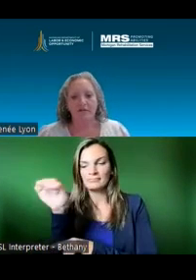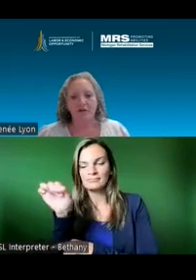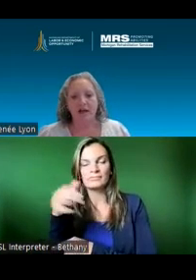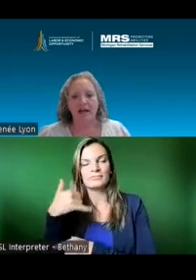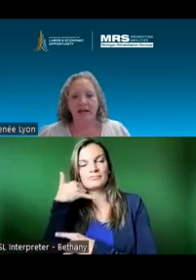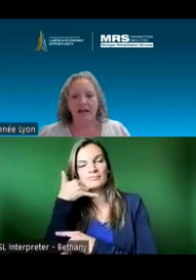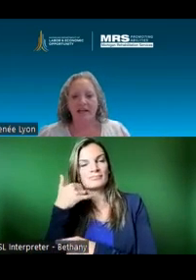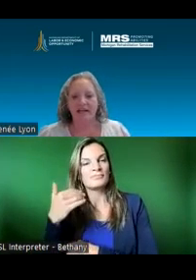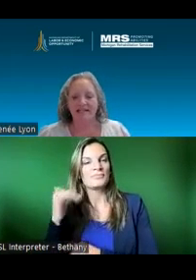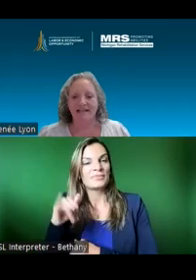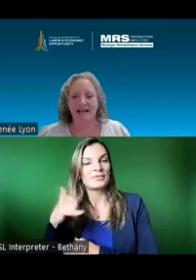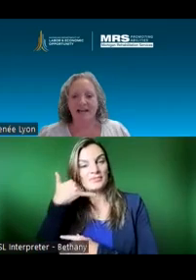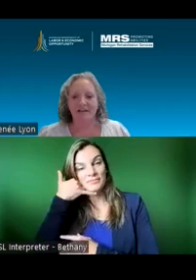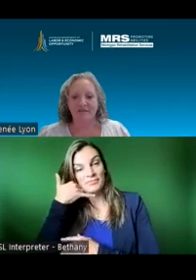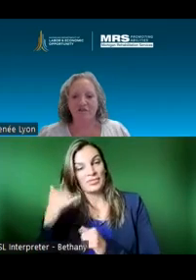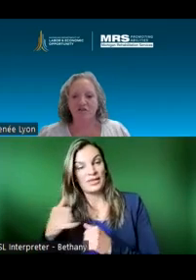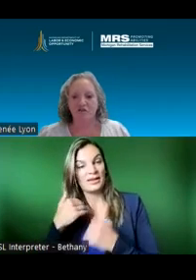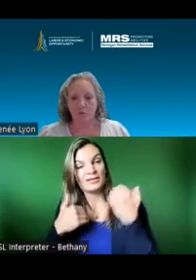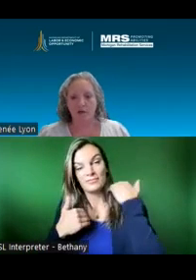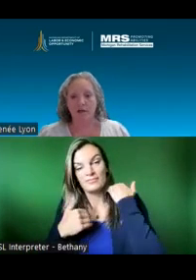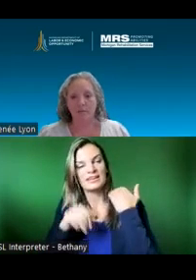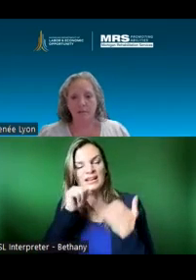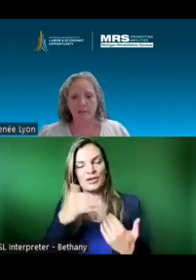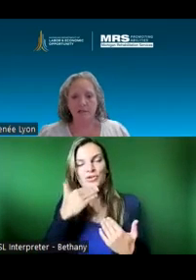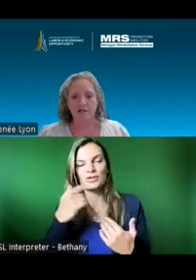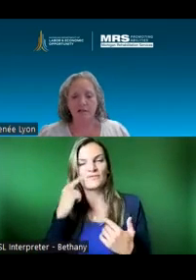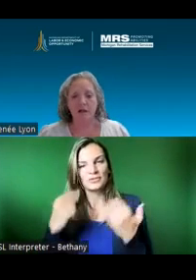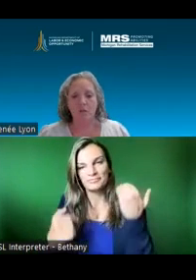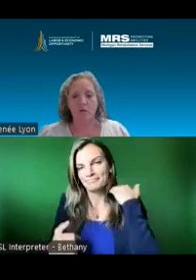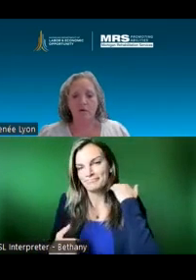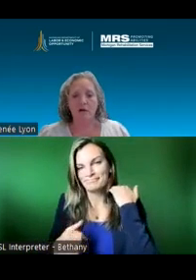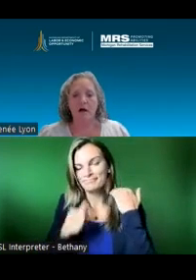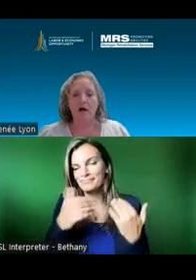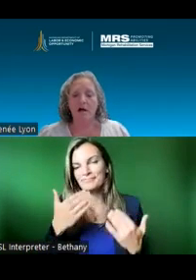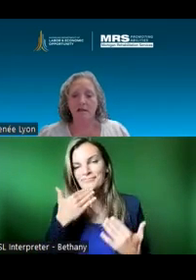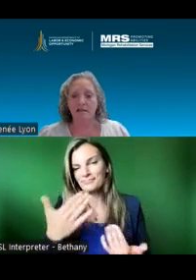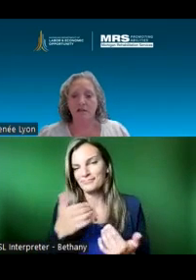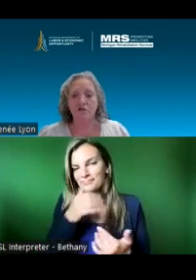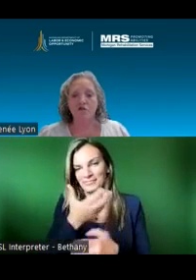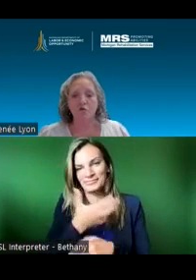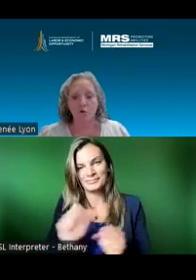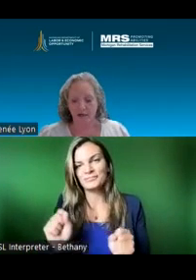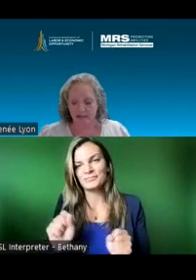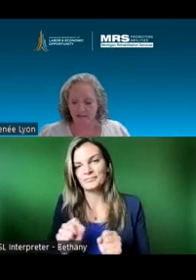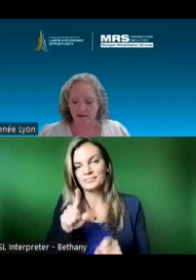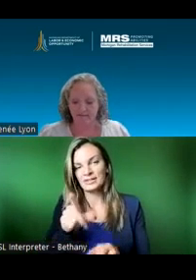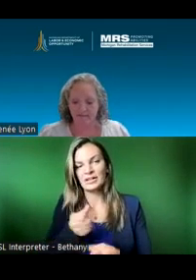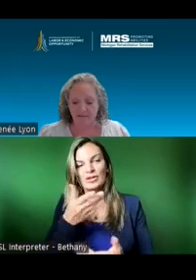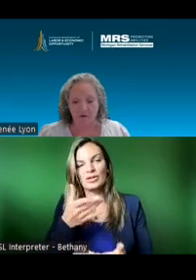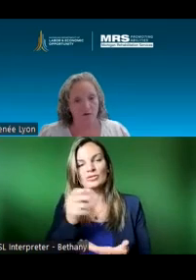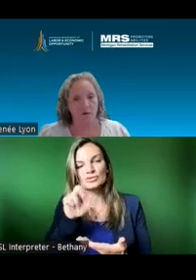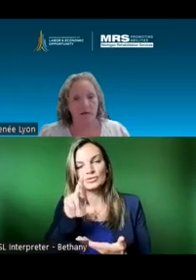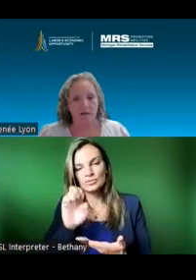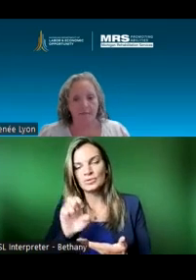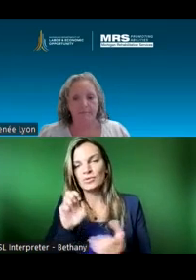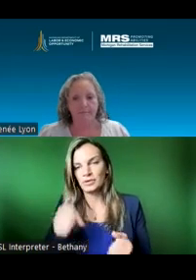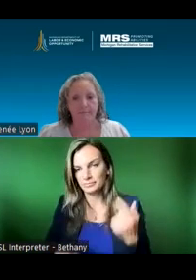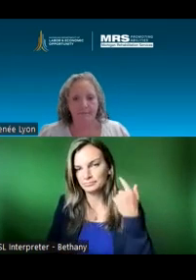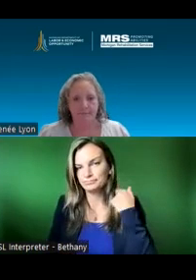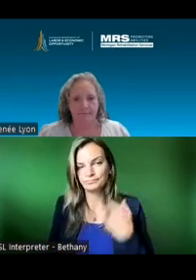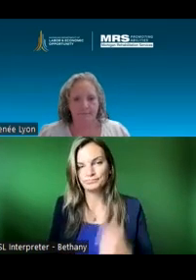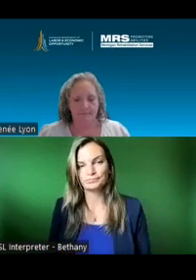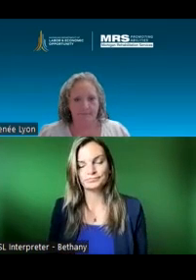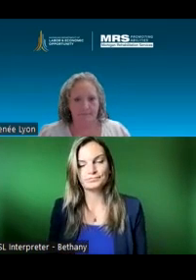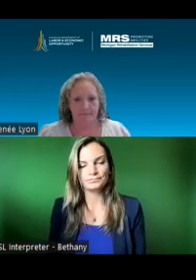over of your head is not a functional working position and will cause soreness very quickly.